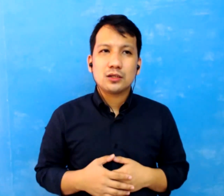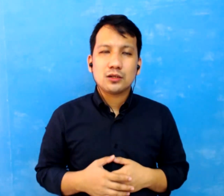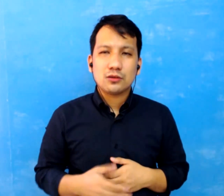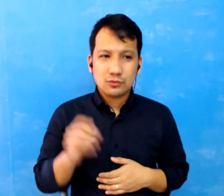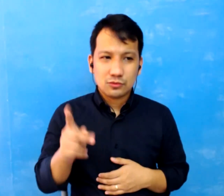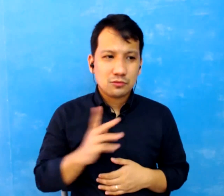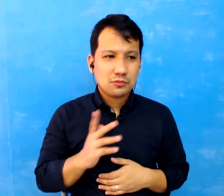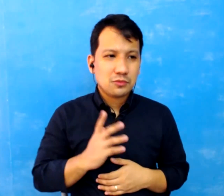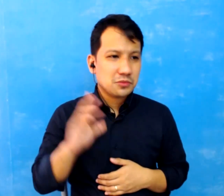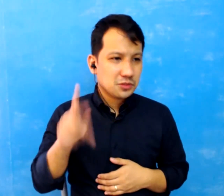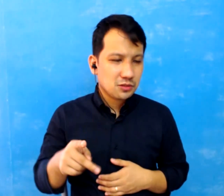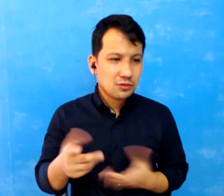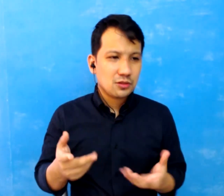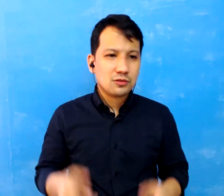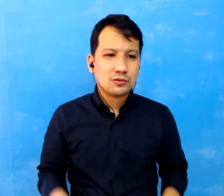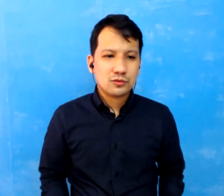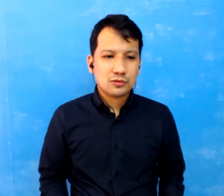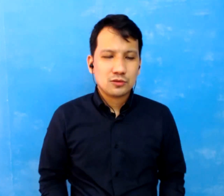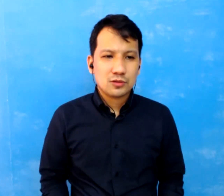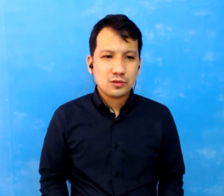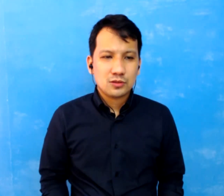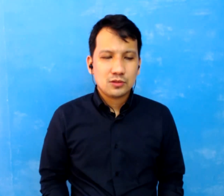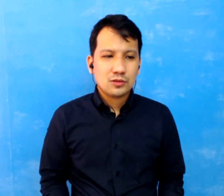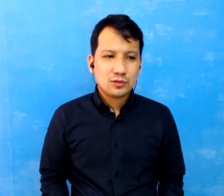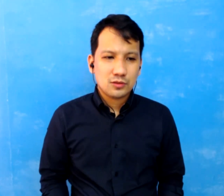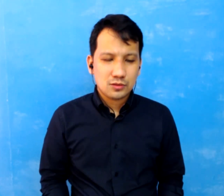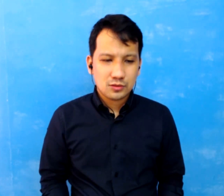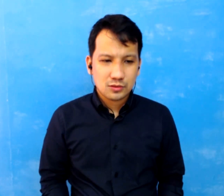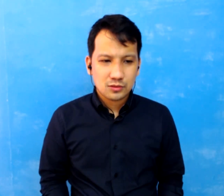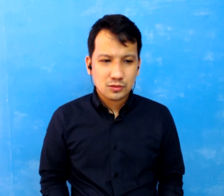Oh. Udyo na lalugod, ano?